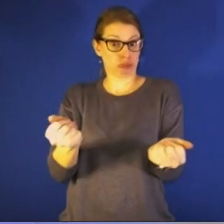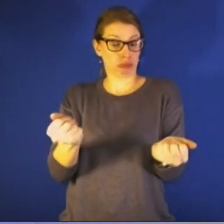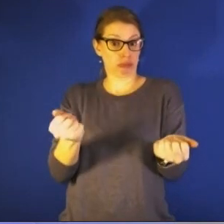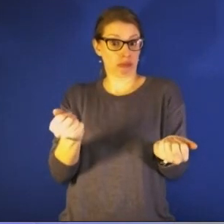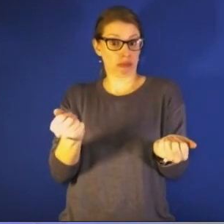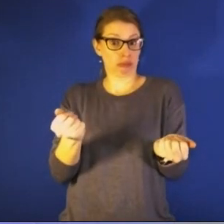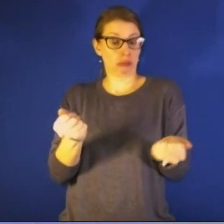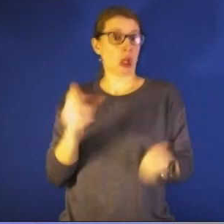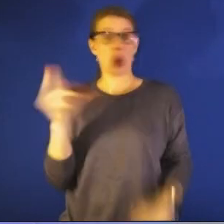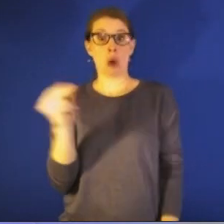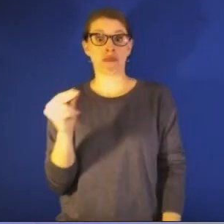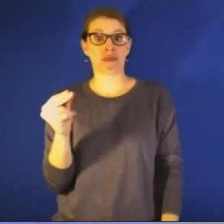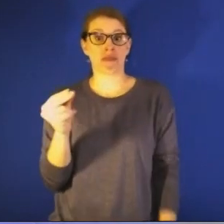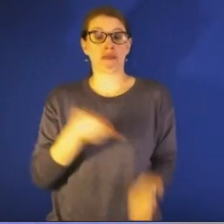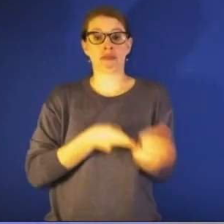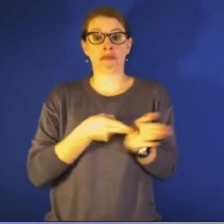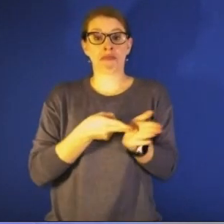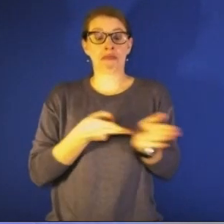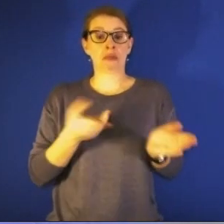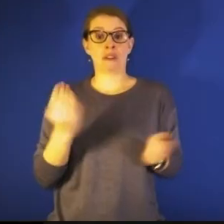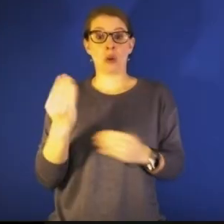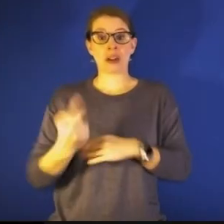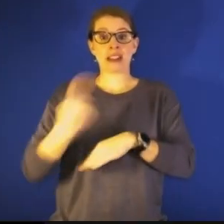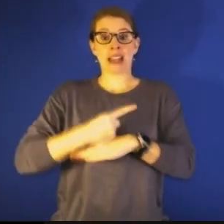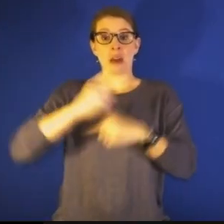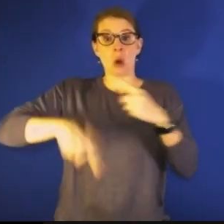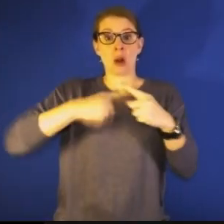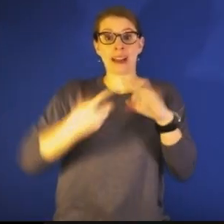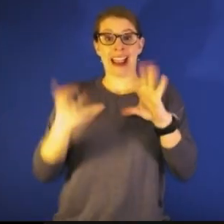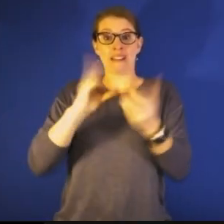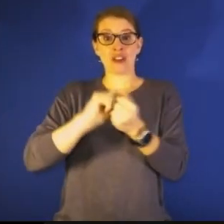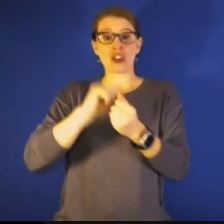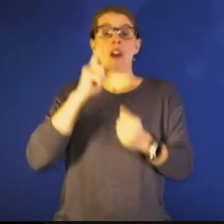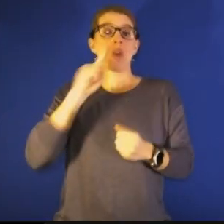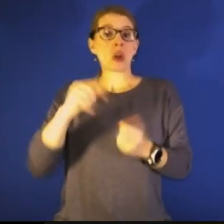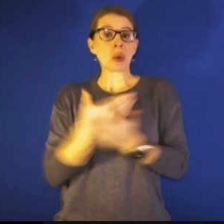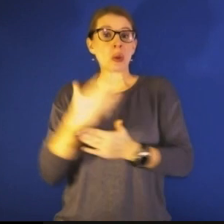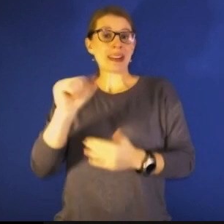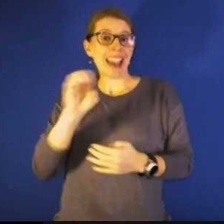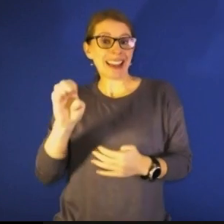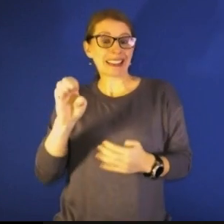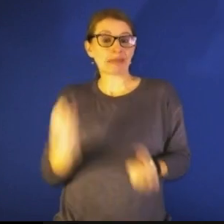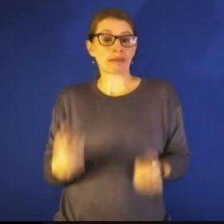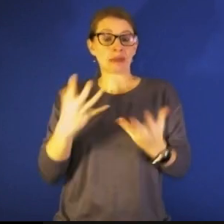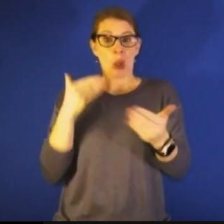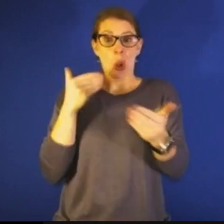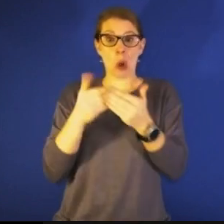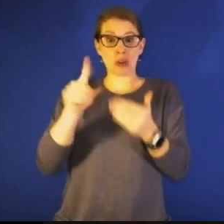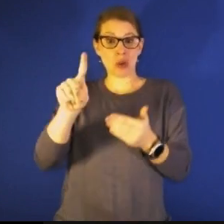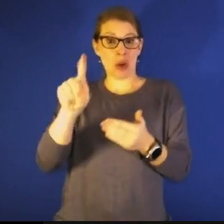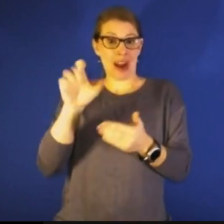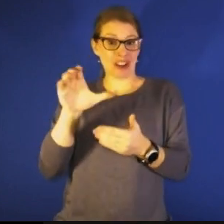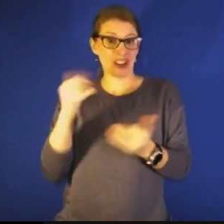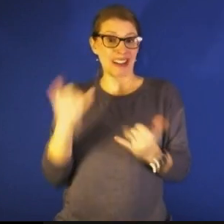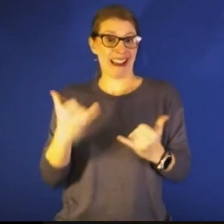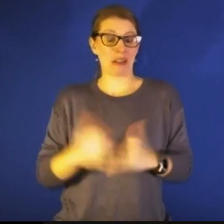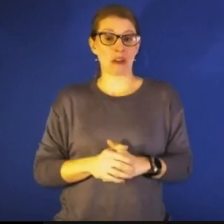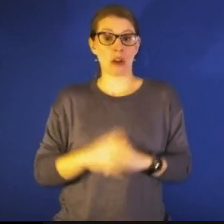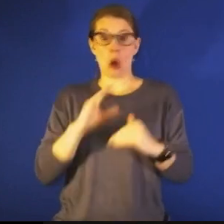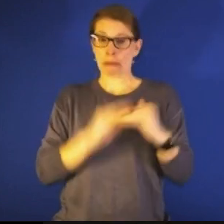Oh, no. I mean, our 14-day rolling average for new cases is close to 100 now, and that is well